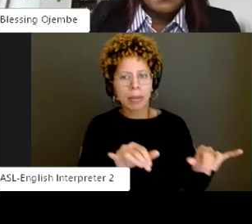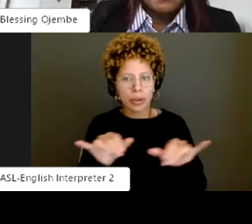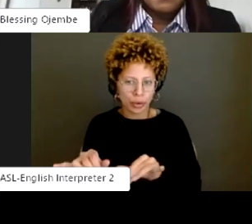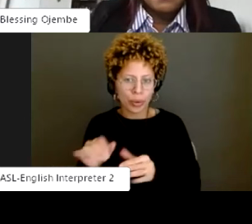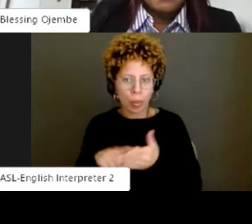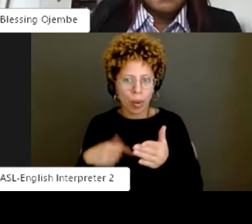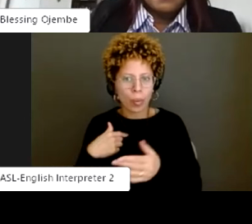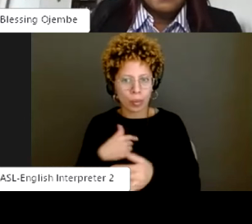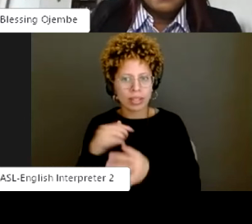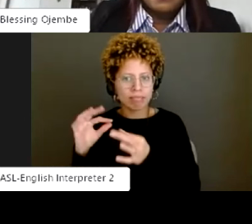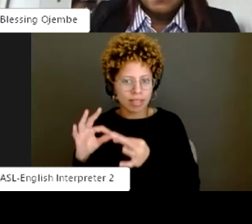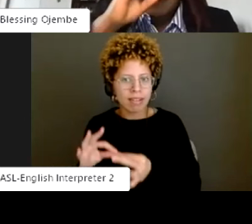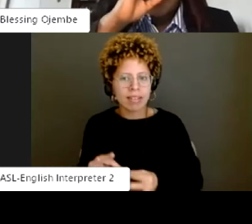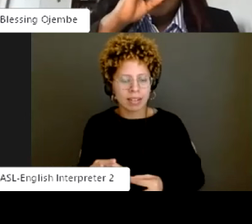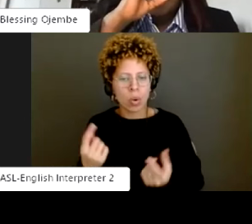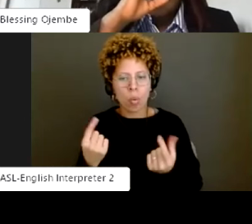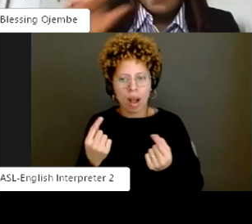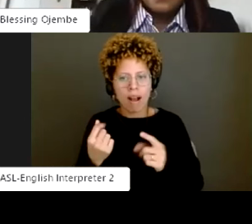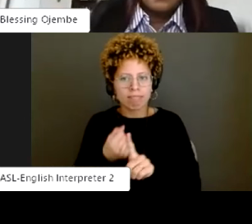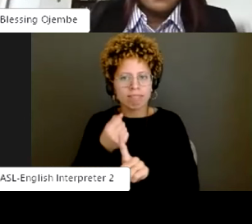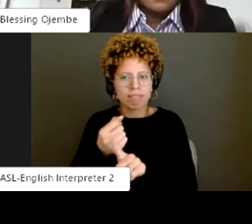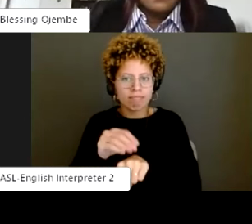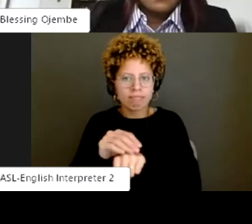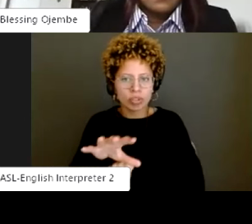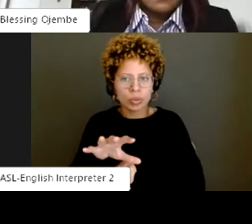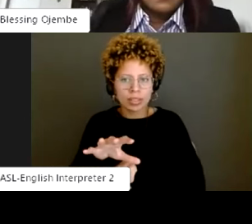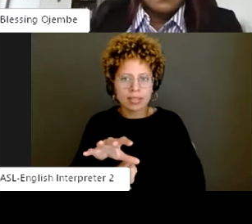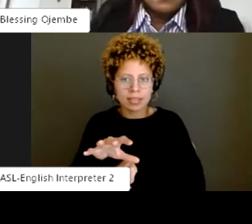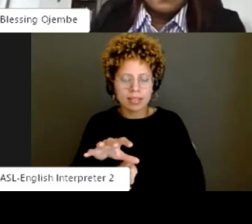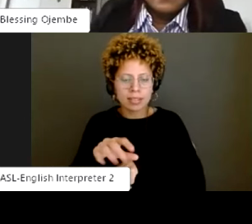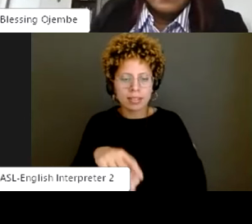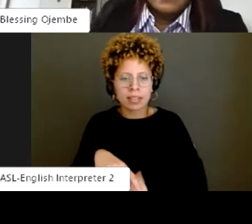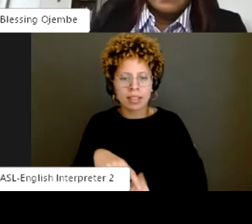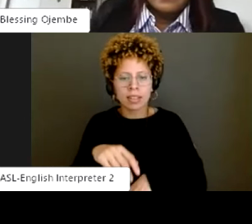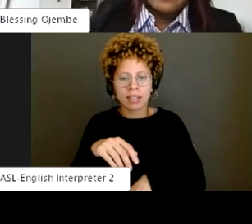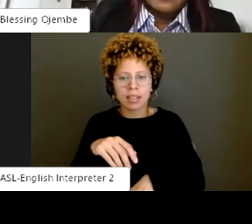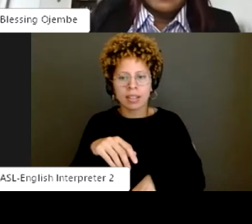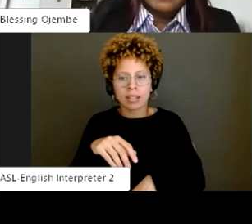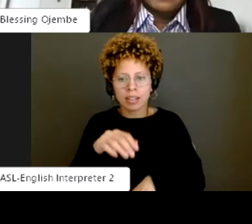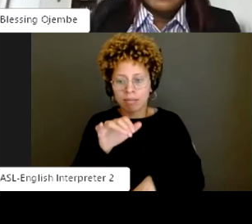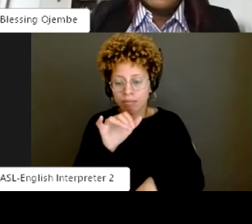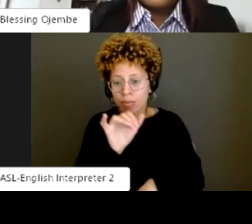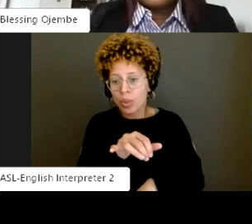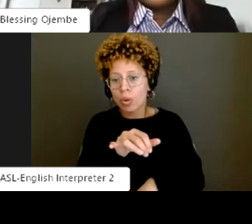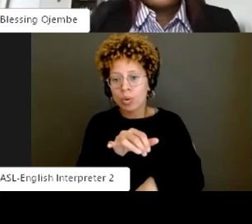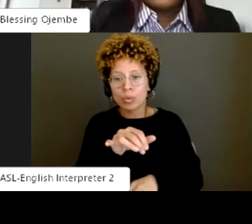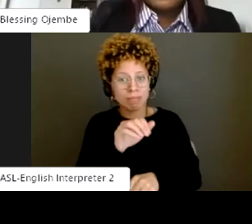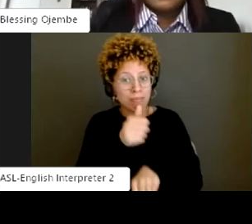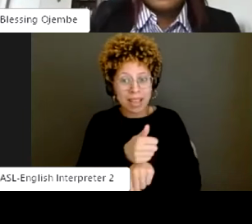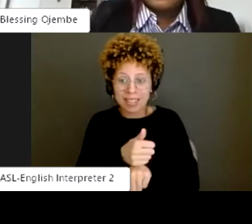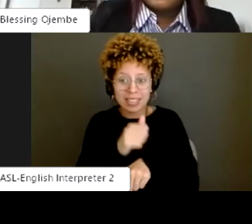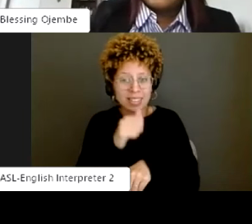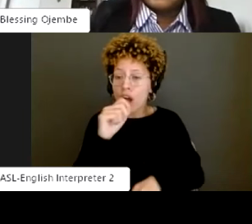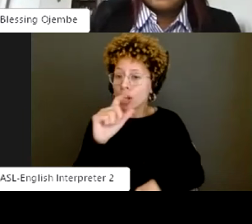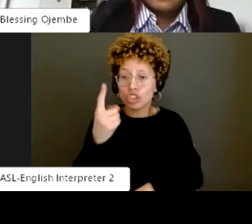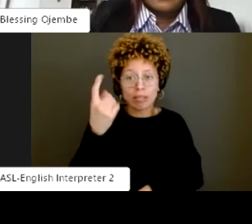are the factors that could actually influence. And these are not just from ideas. These are purely based on evidence that is